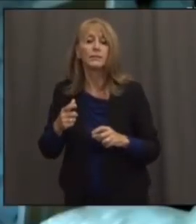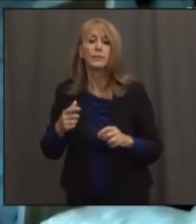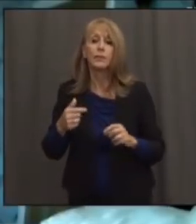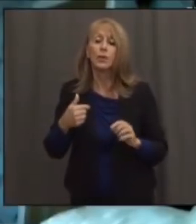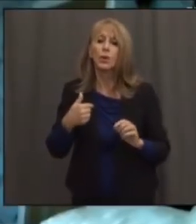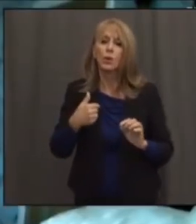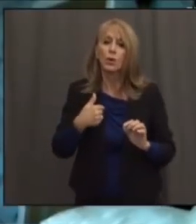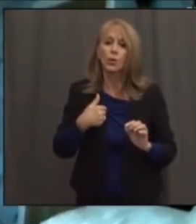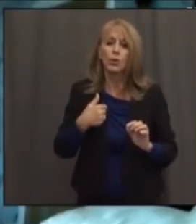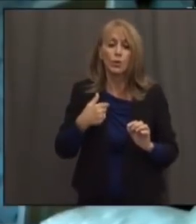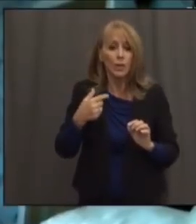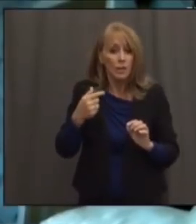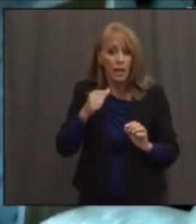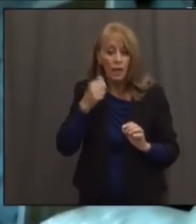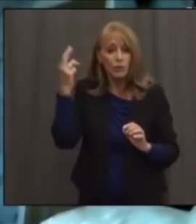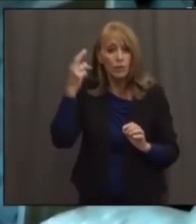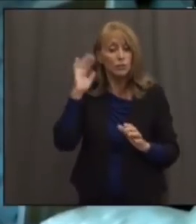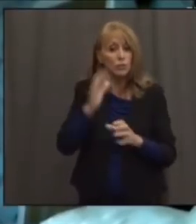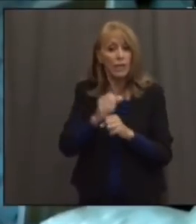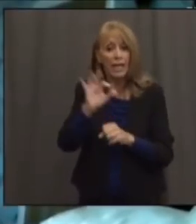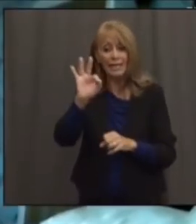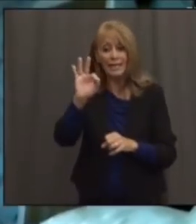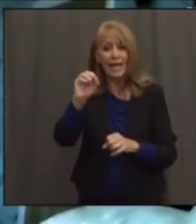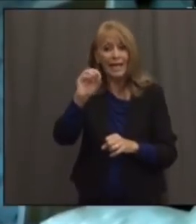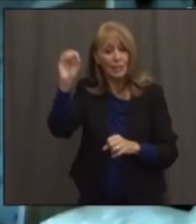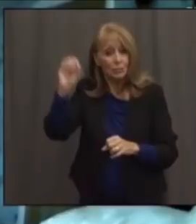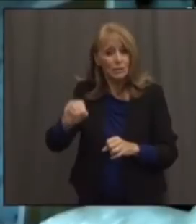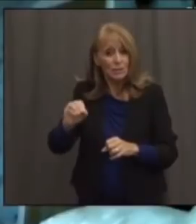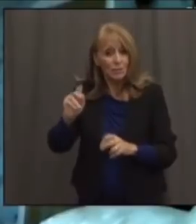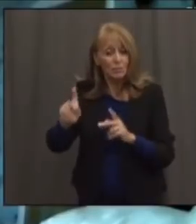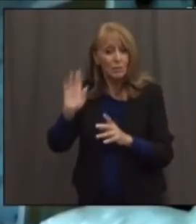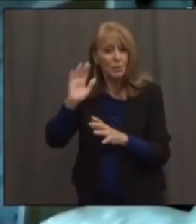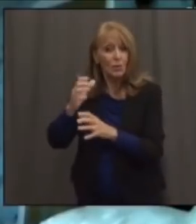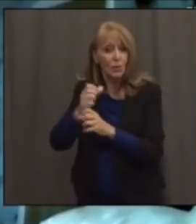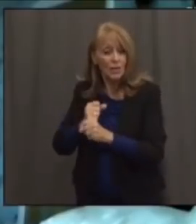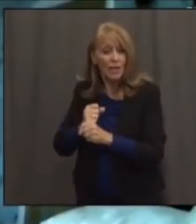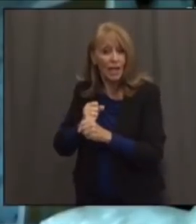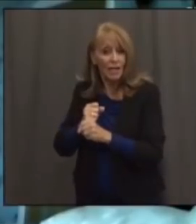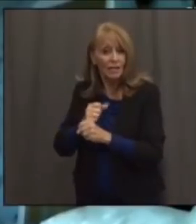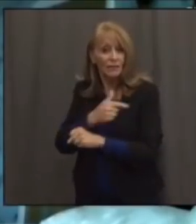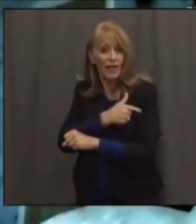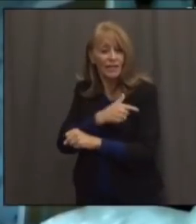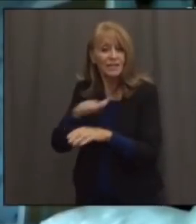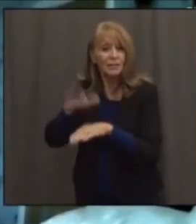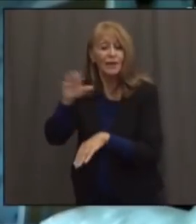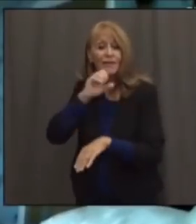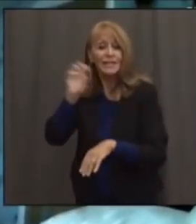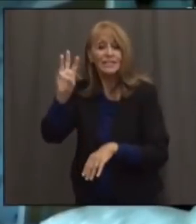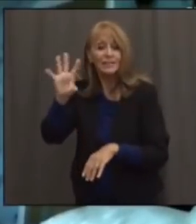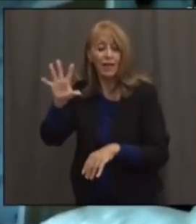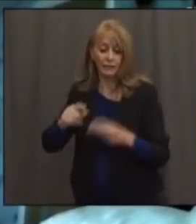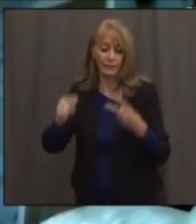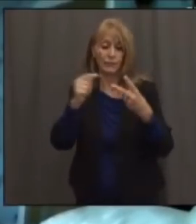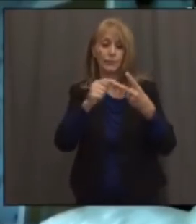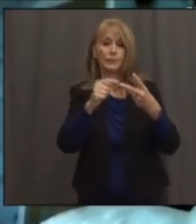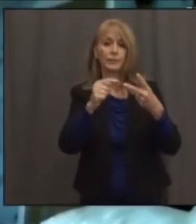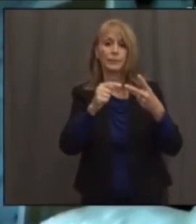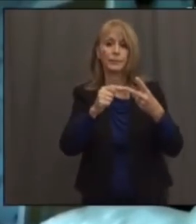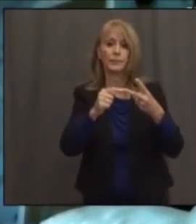That we're going to get 90% above coverage above people 65. On the second part is to